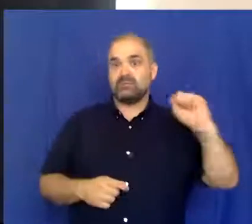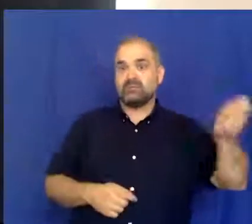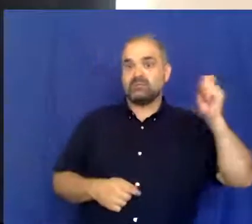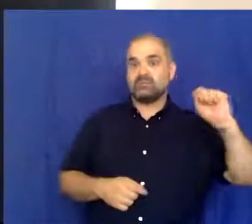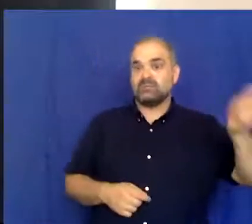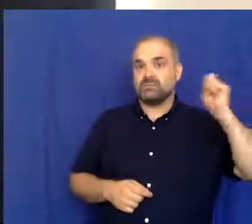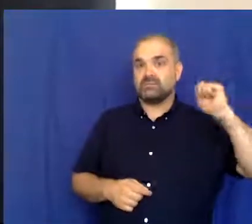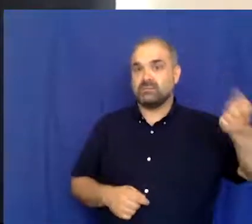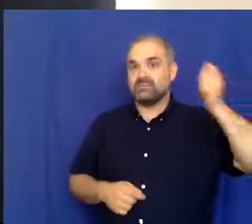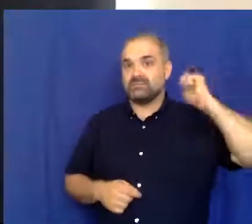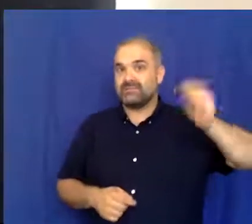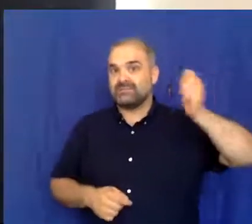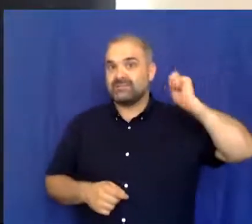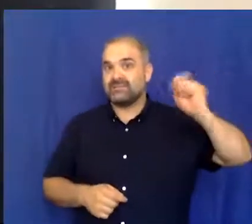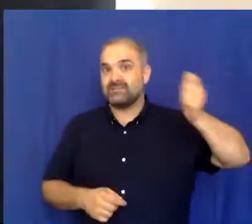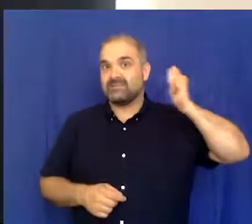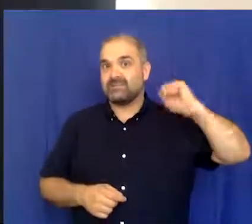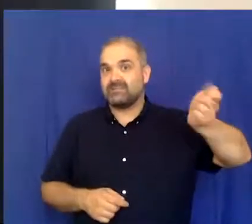Are you ready?